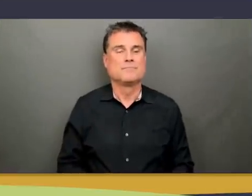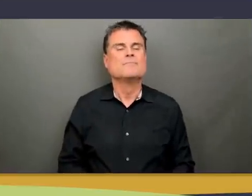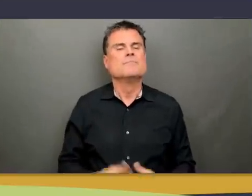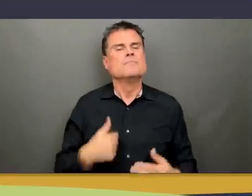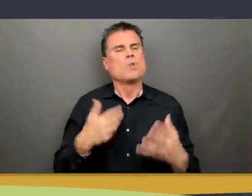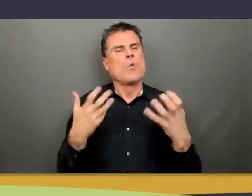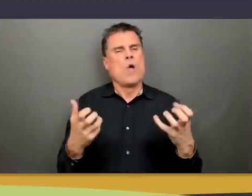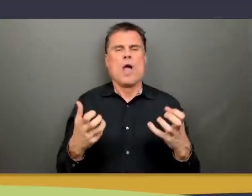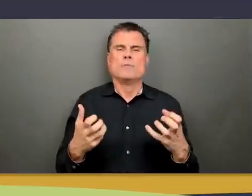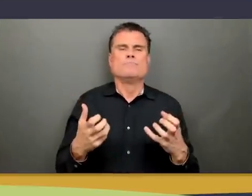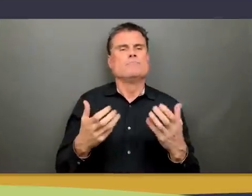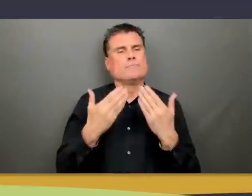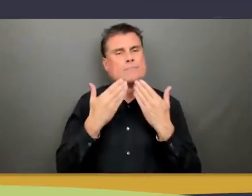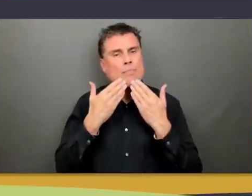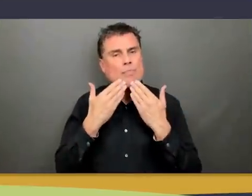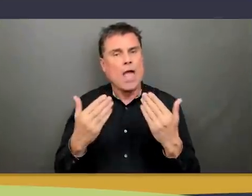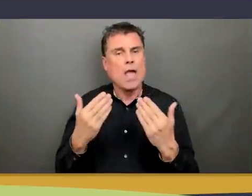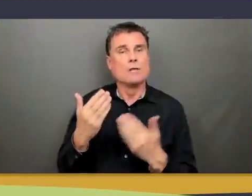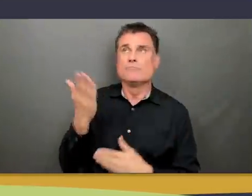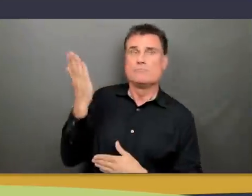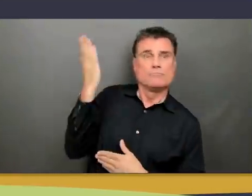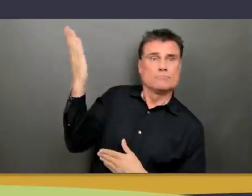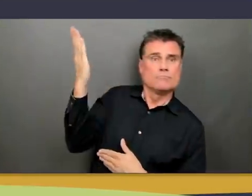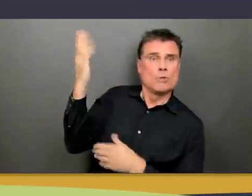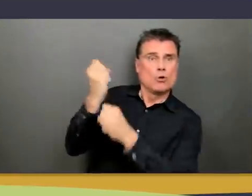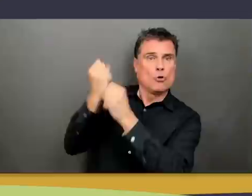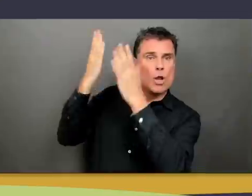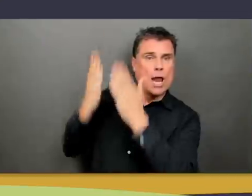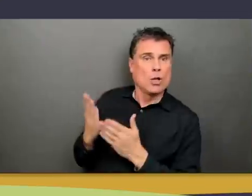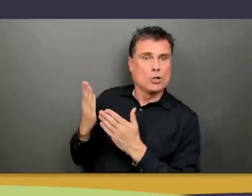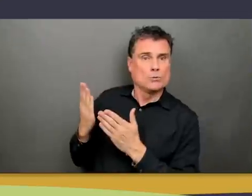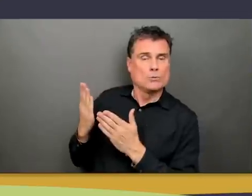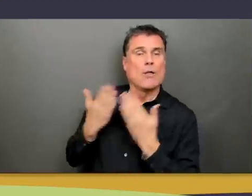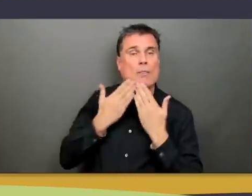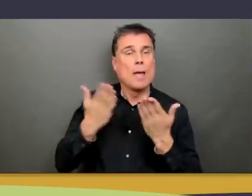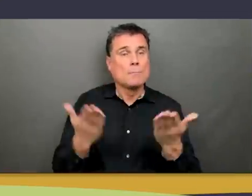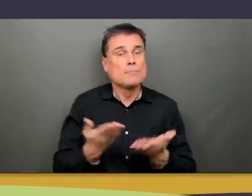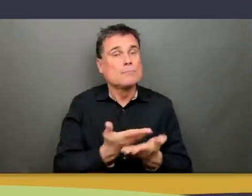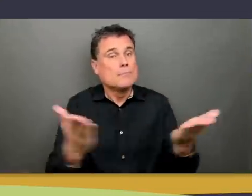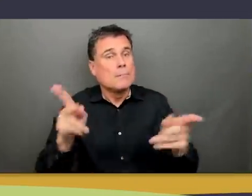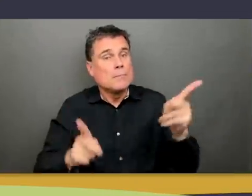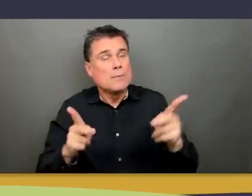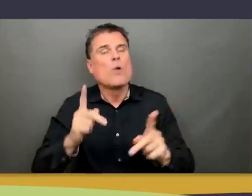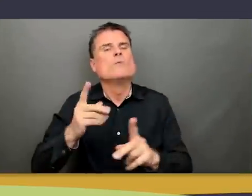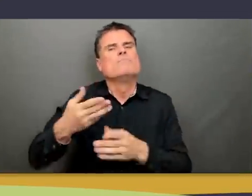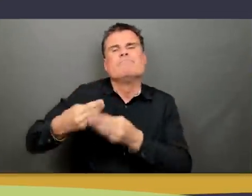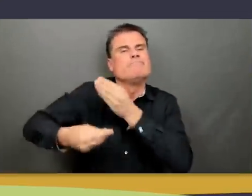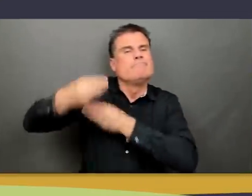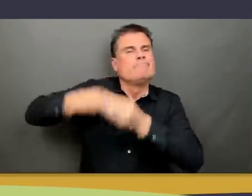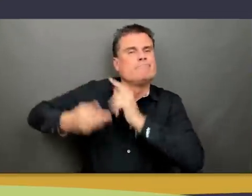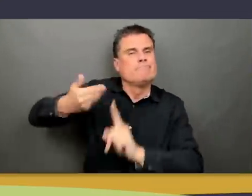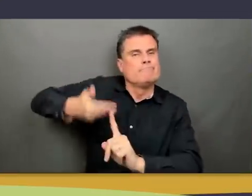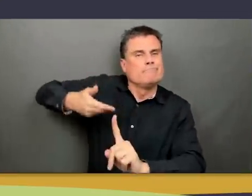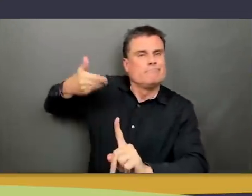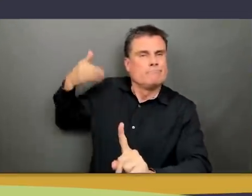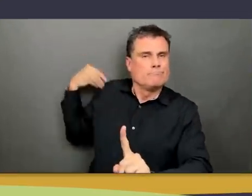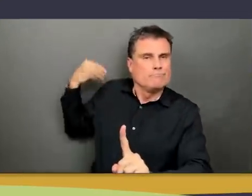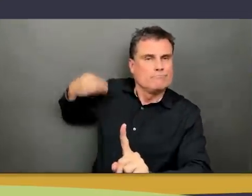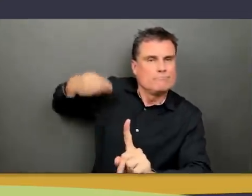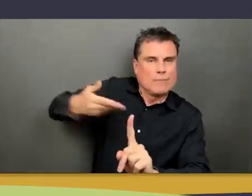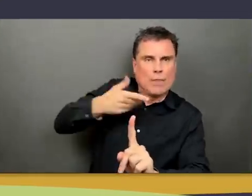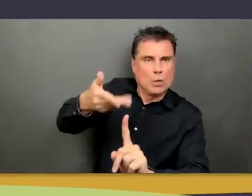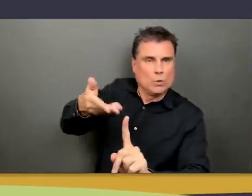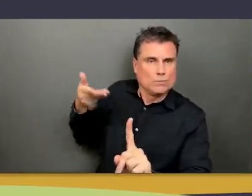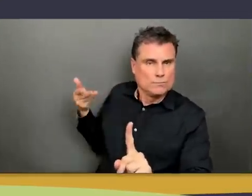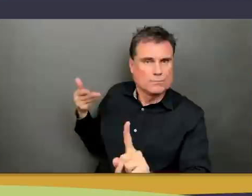our ancestors before us, because without them, we wouldn't be able to share this good medicine. Our elders that sit along with us, I've seen a couple